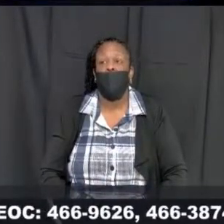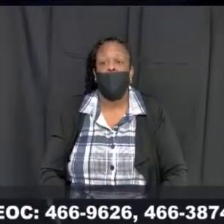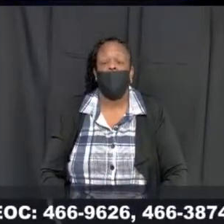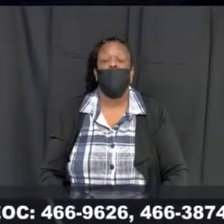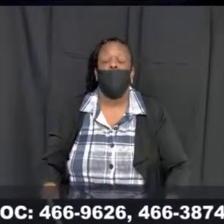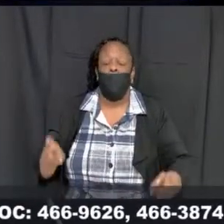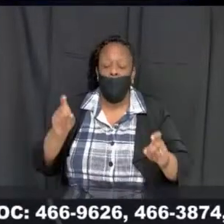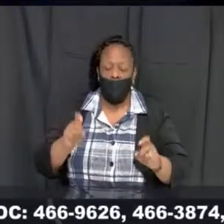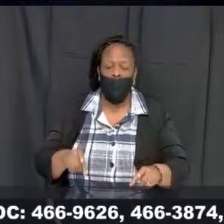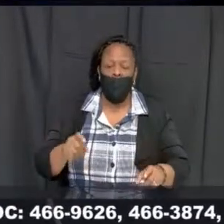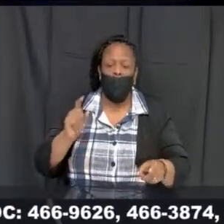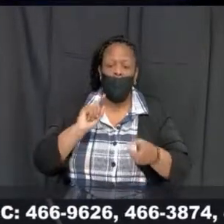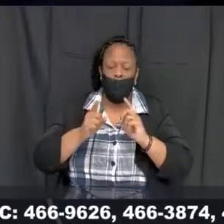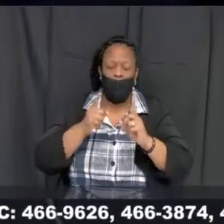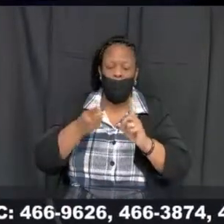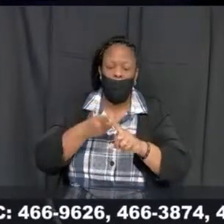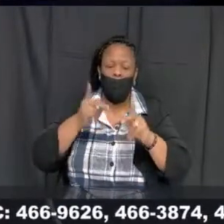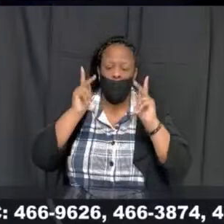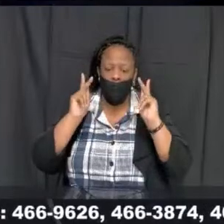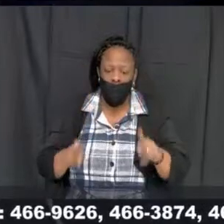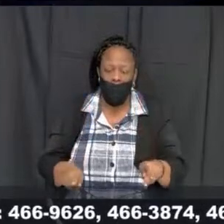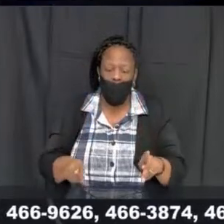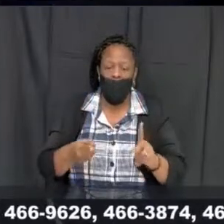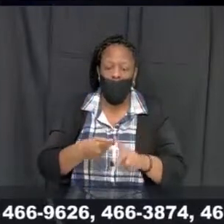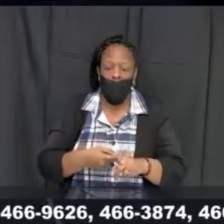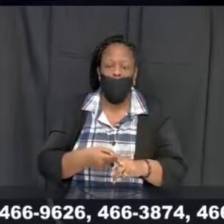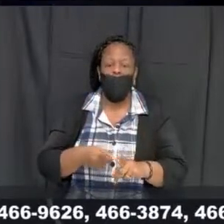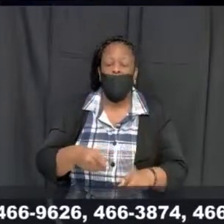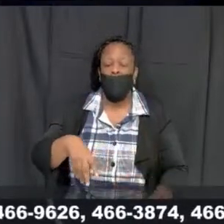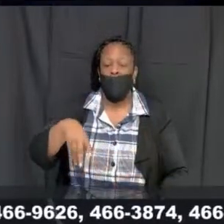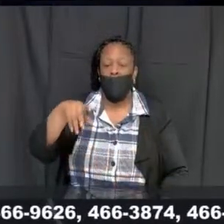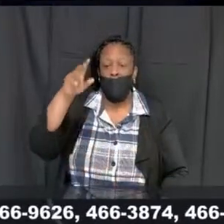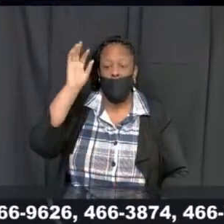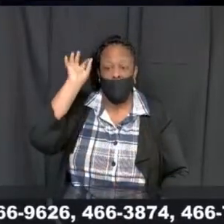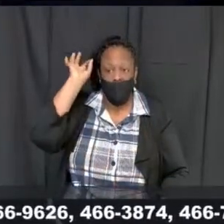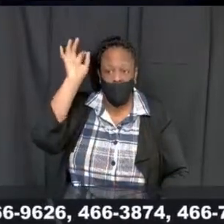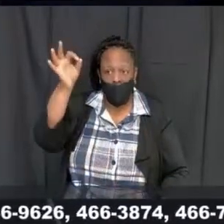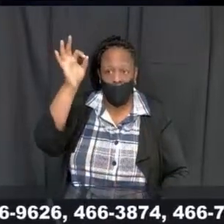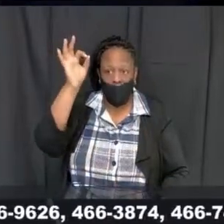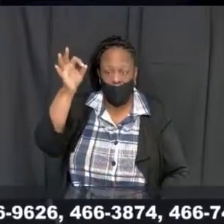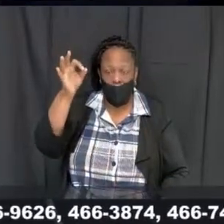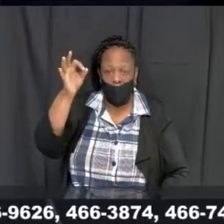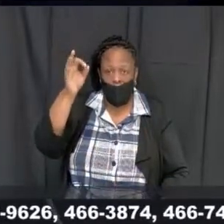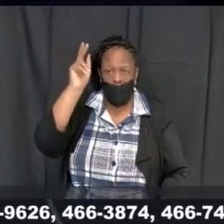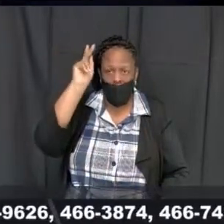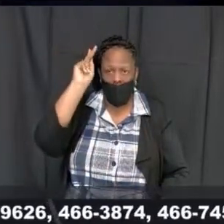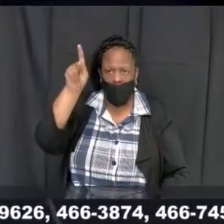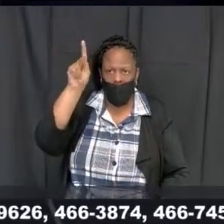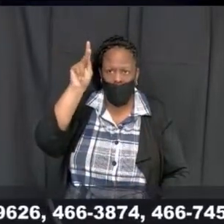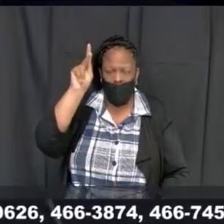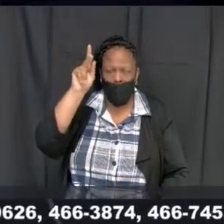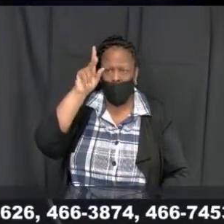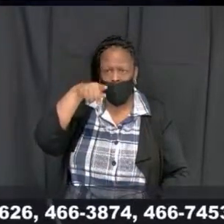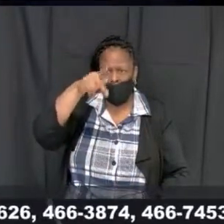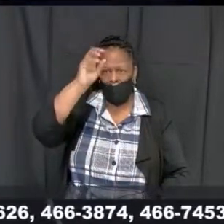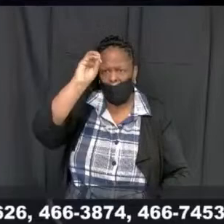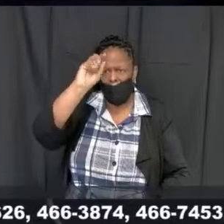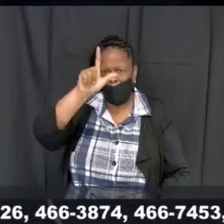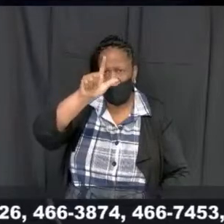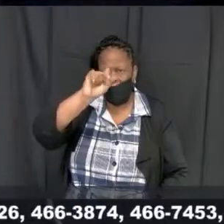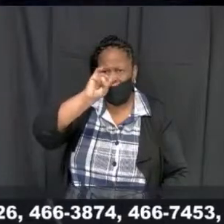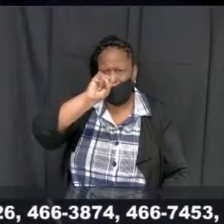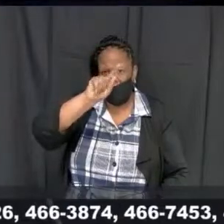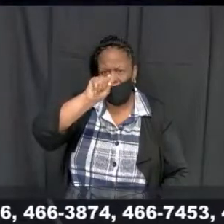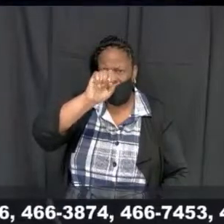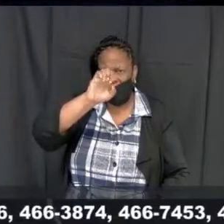influencers in the community. And I am appealing to all political parties in the Federation of St. Kitts and Nevis to